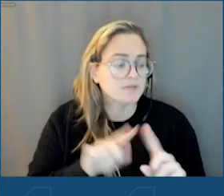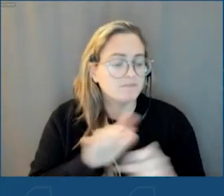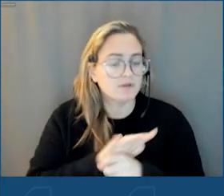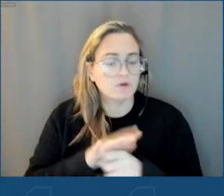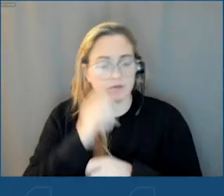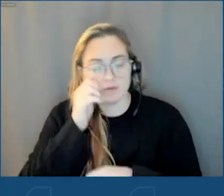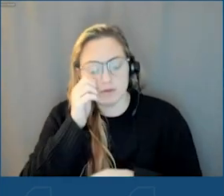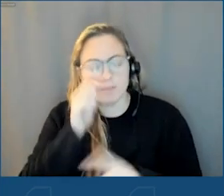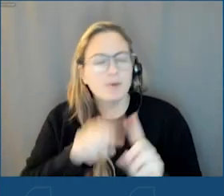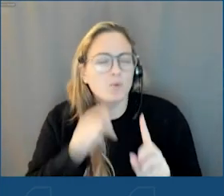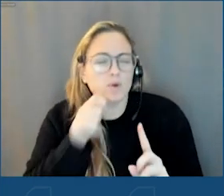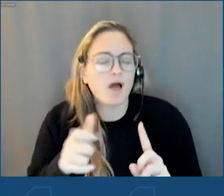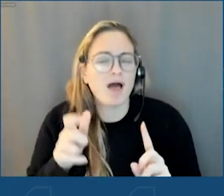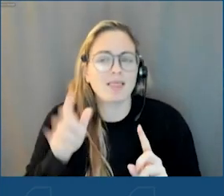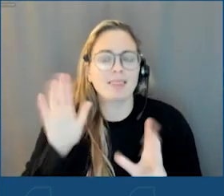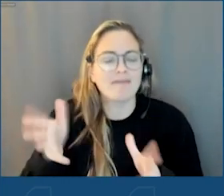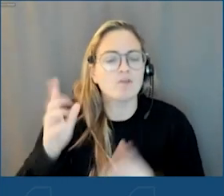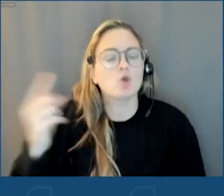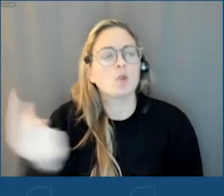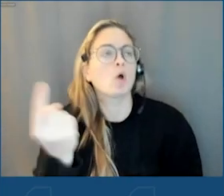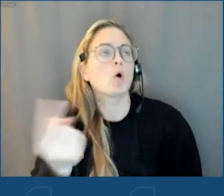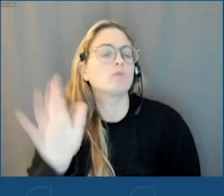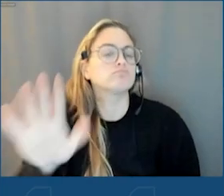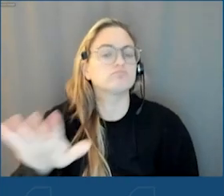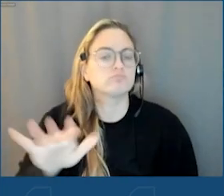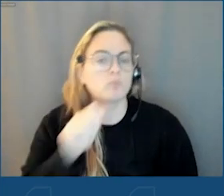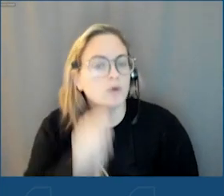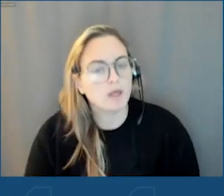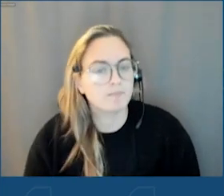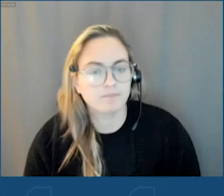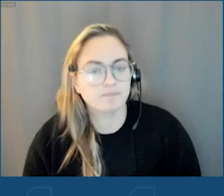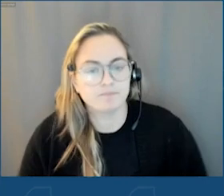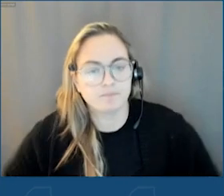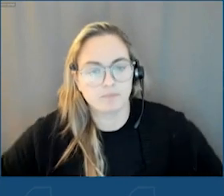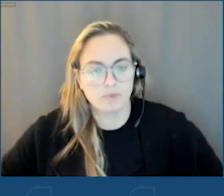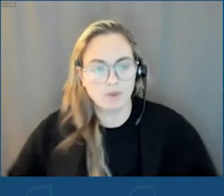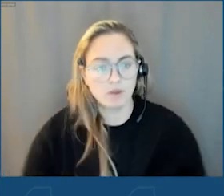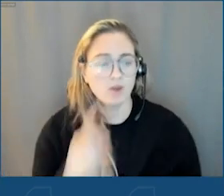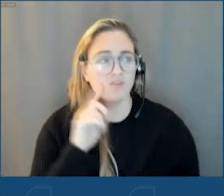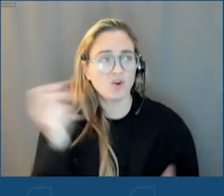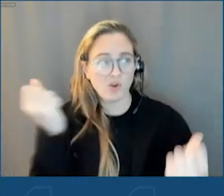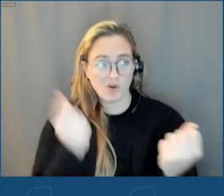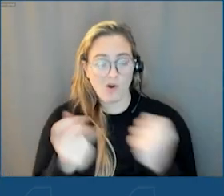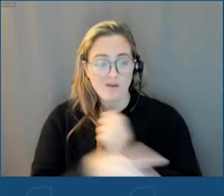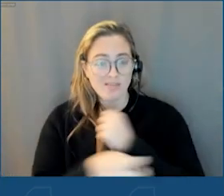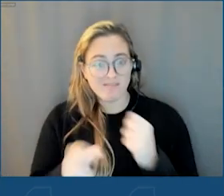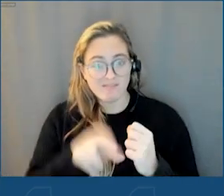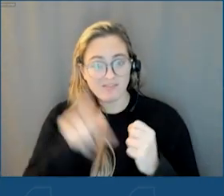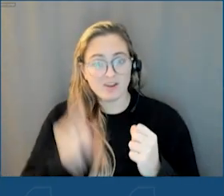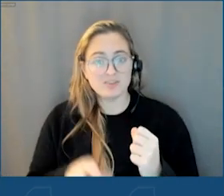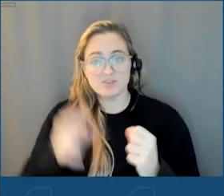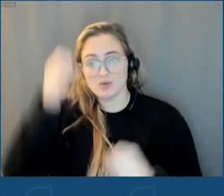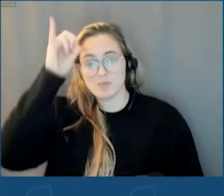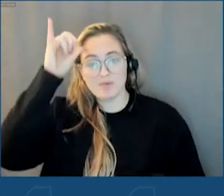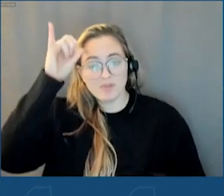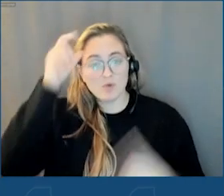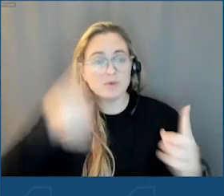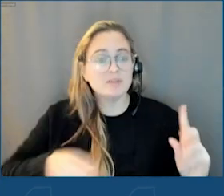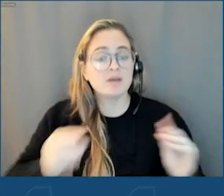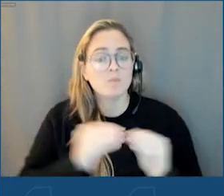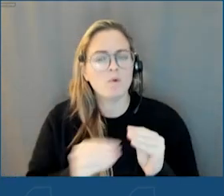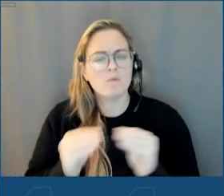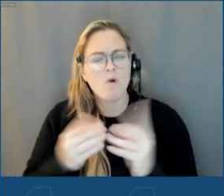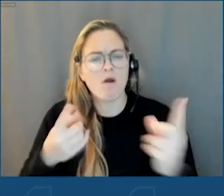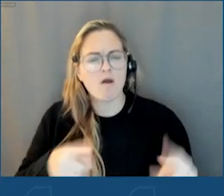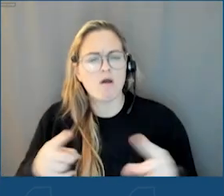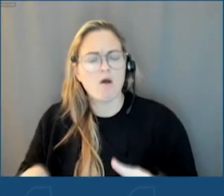also we're not leaving you alone. We looked at, for example, the rise in car thefts in Rochester and Buffalo. What was going on there,